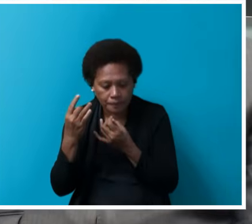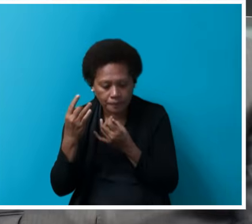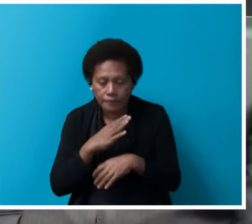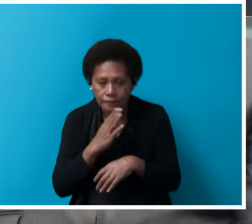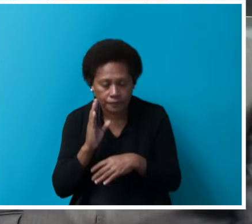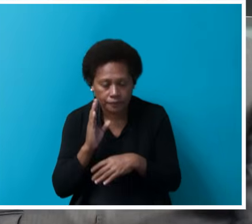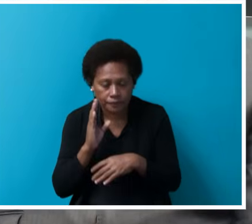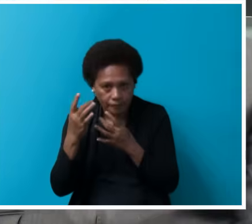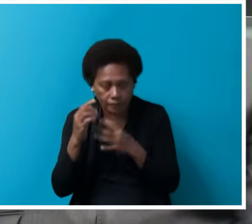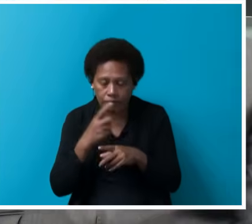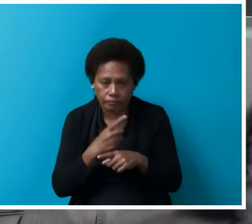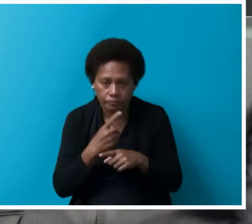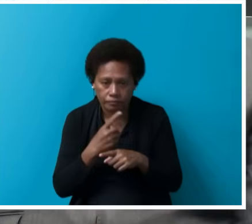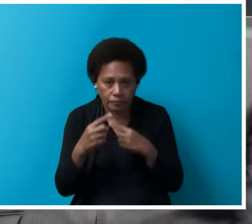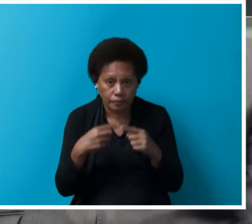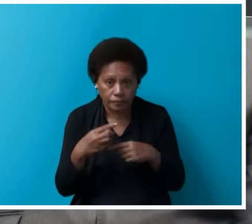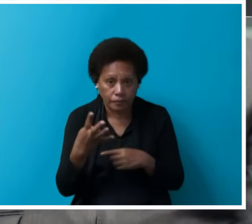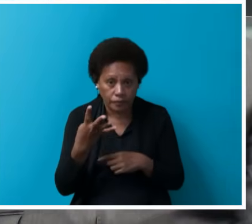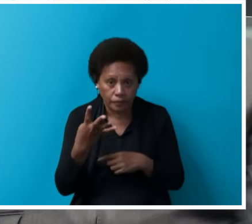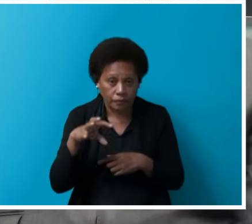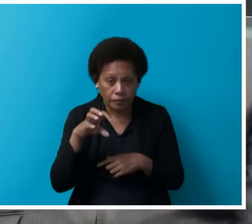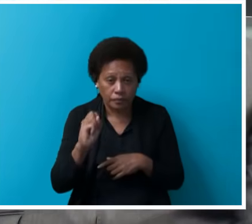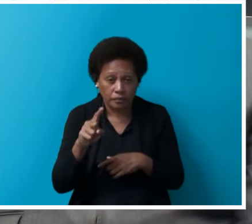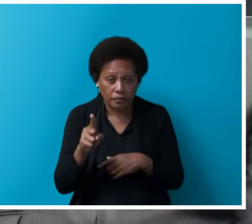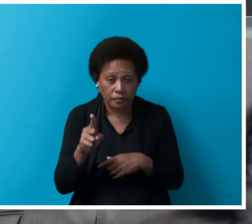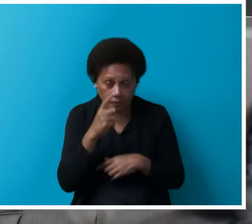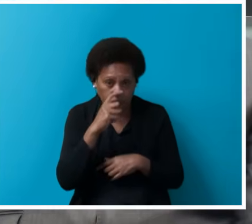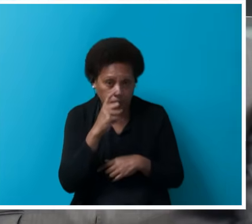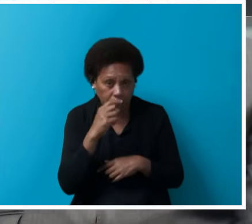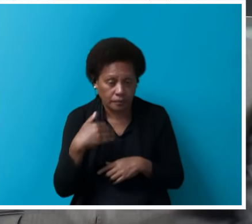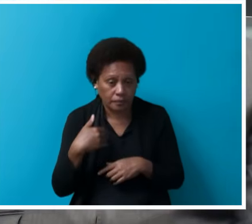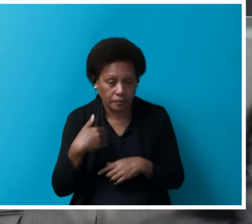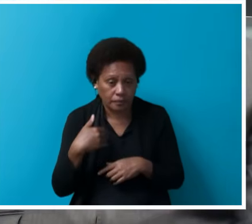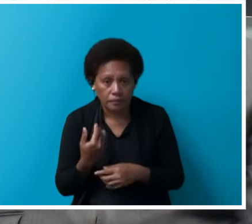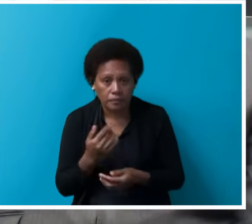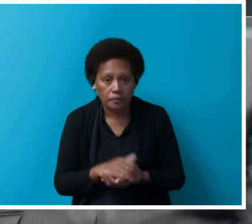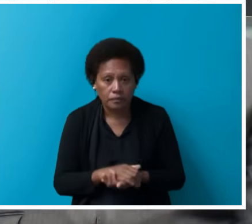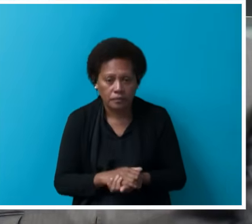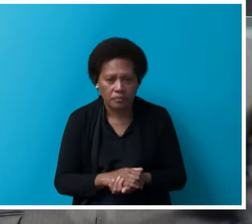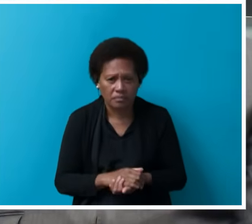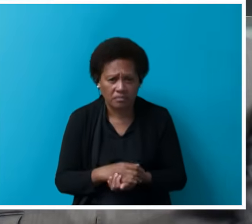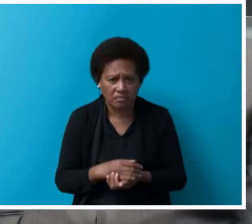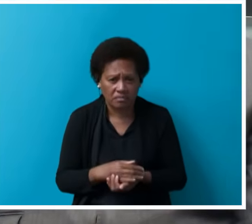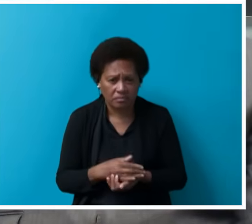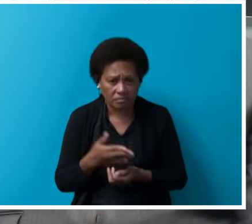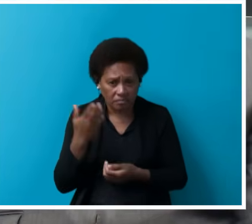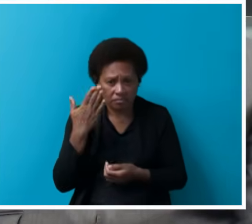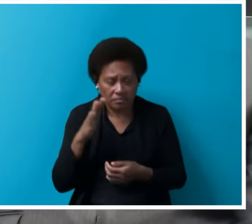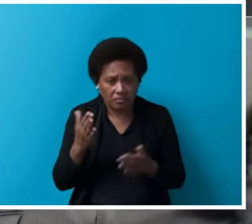talked about 40,000 people leaving. I don't know where he gets those figures, Mr. Speaker.